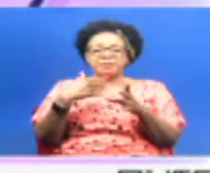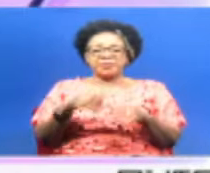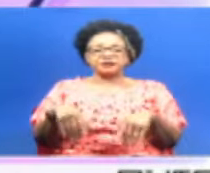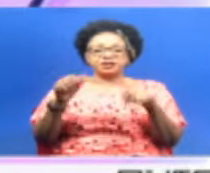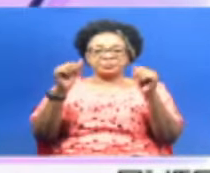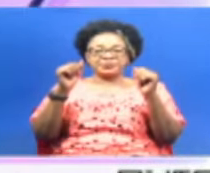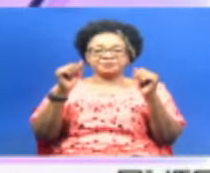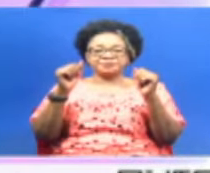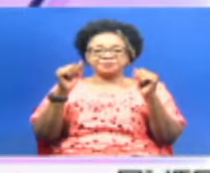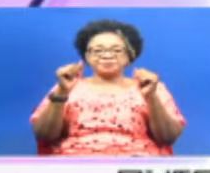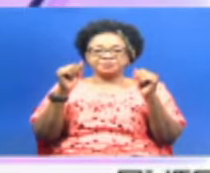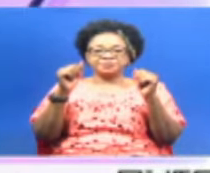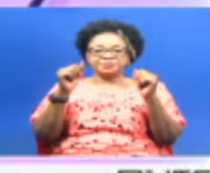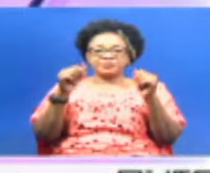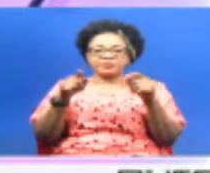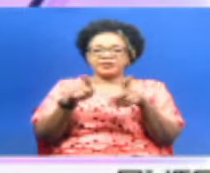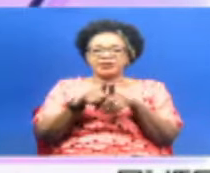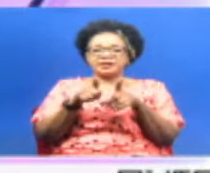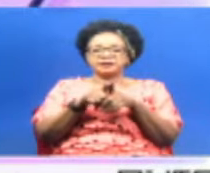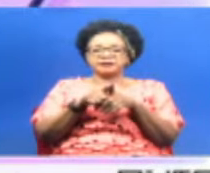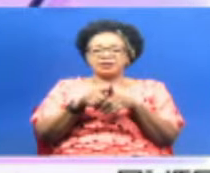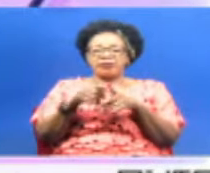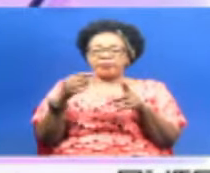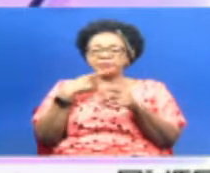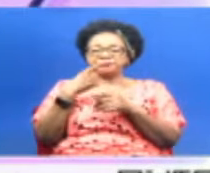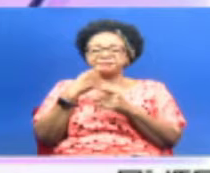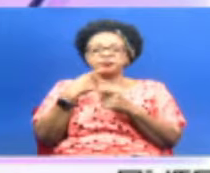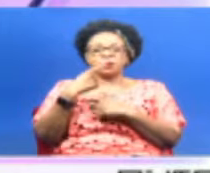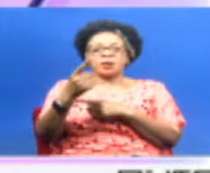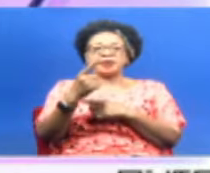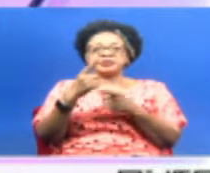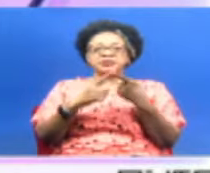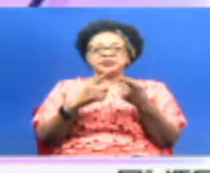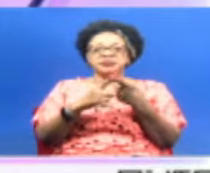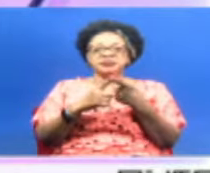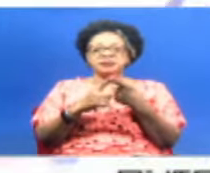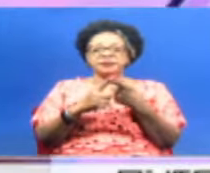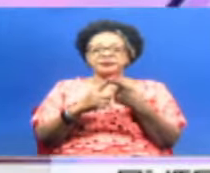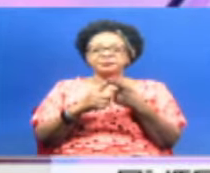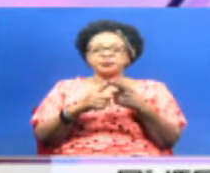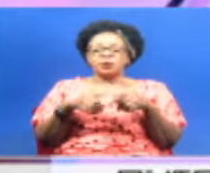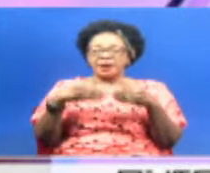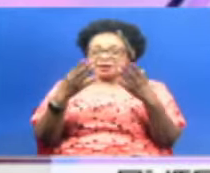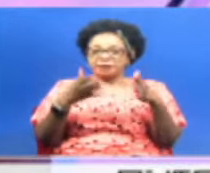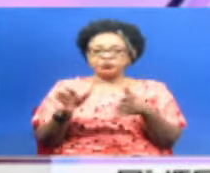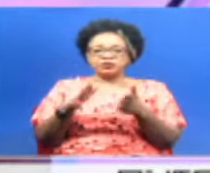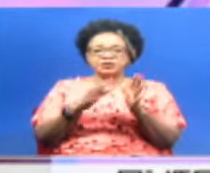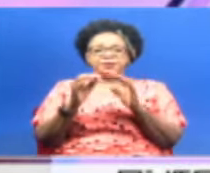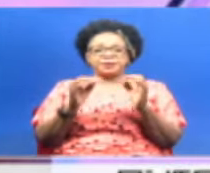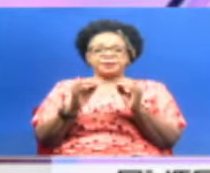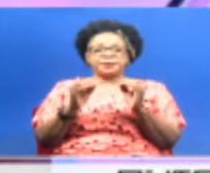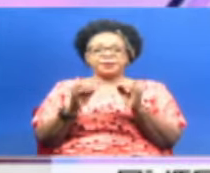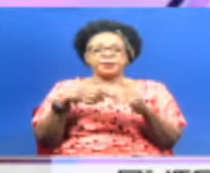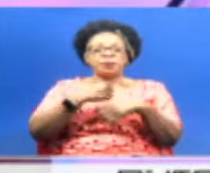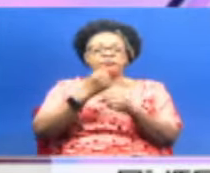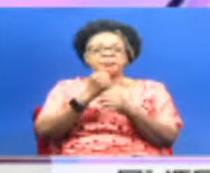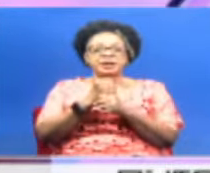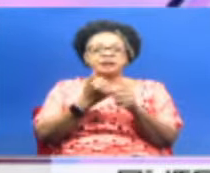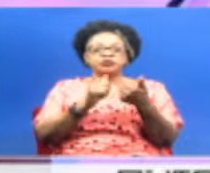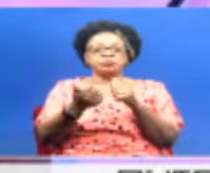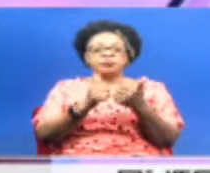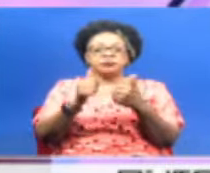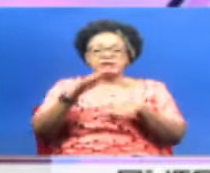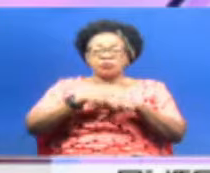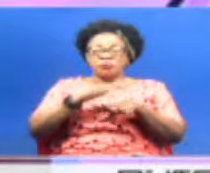that as you celebrate 100 years, we make sure we don't miss that opportunity. We make sports actually a good